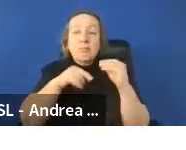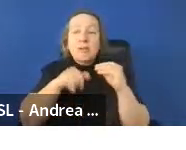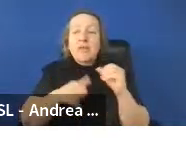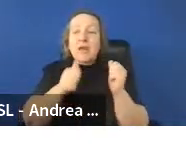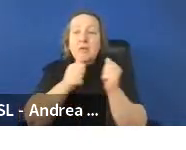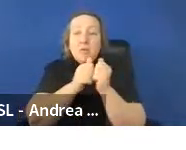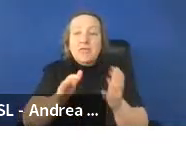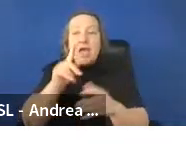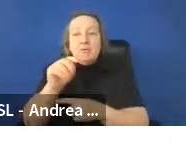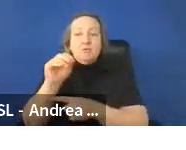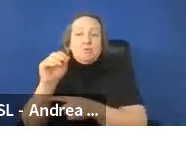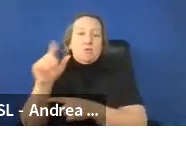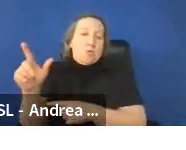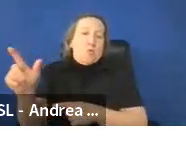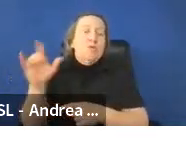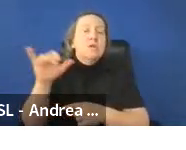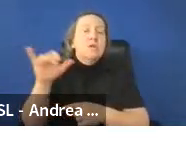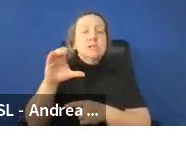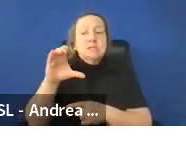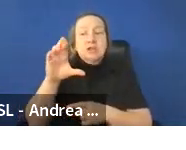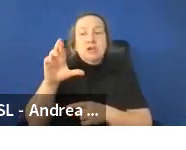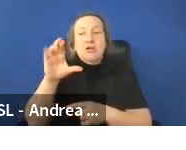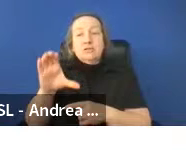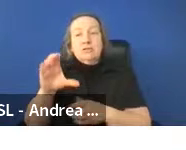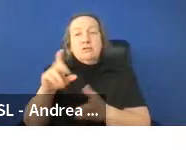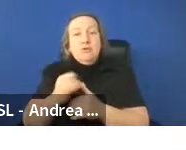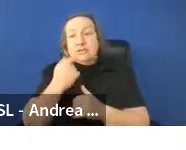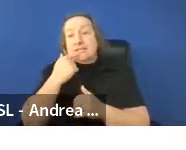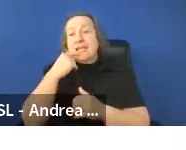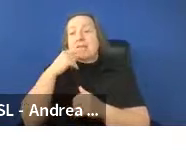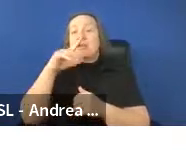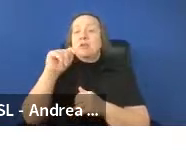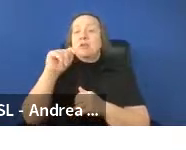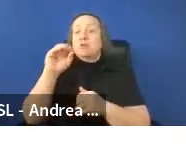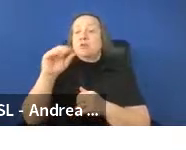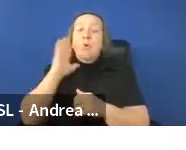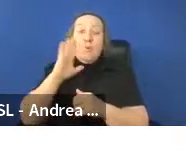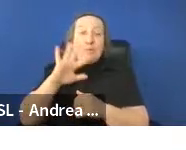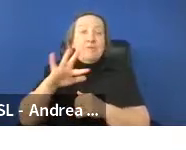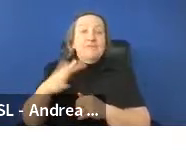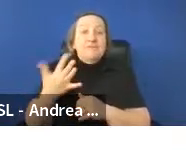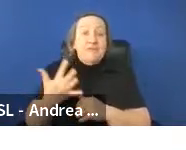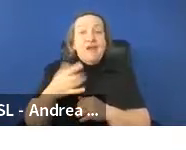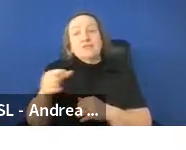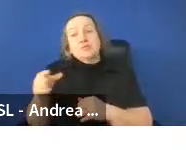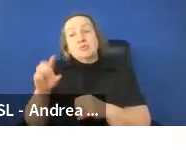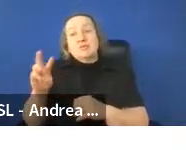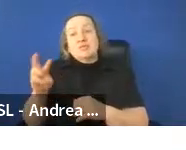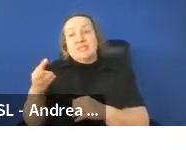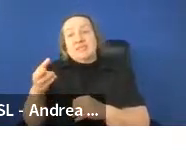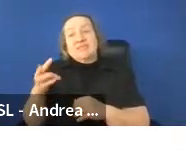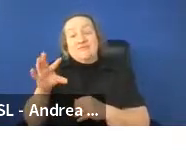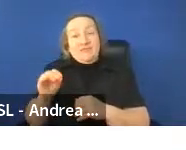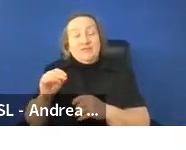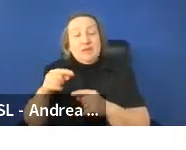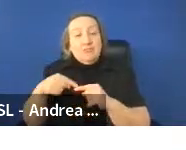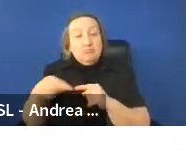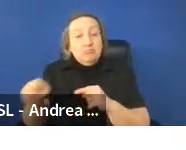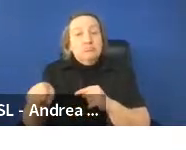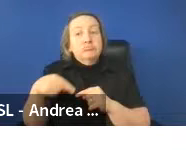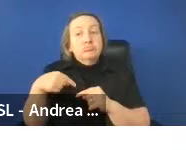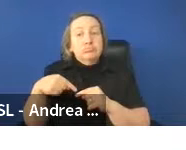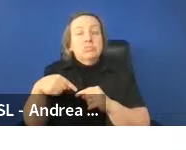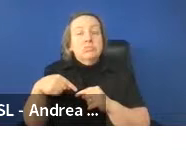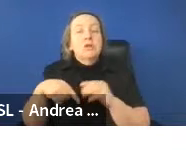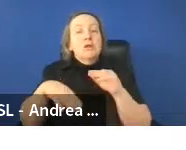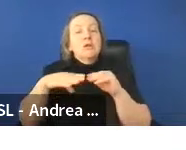about tolls. The CRC project said that the tolls would be $5 to $6.50 on a round trip basis, a minimum